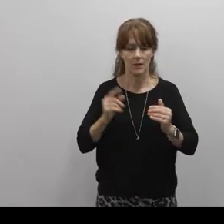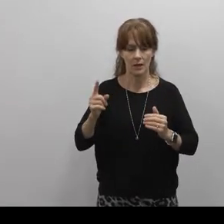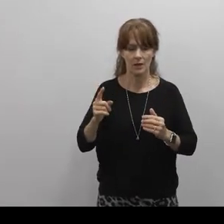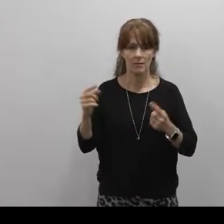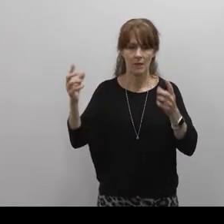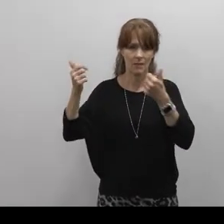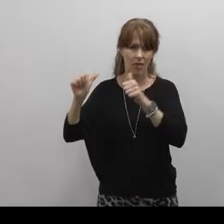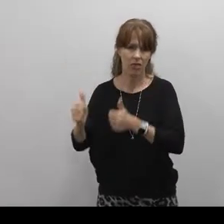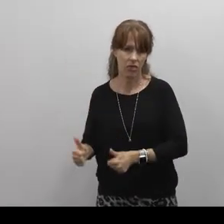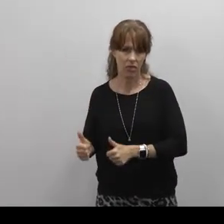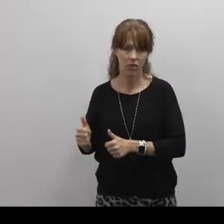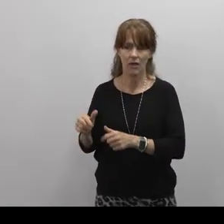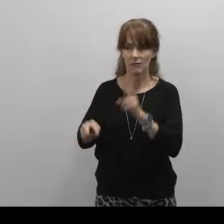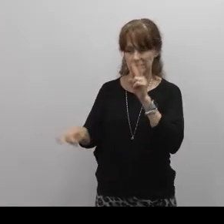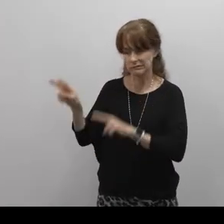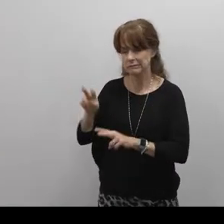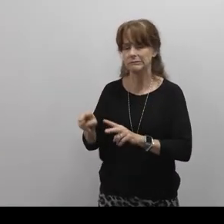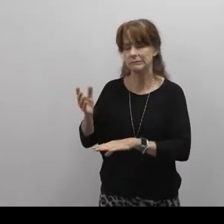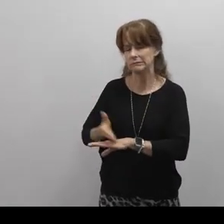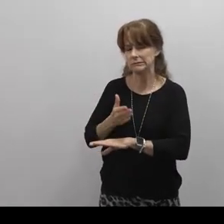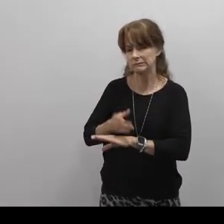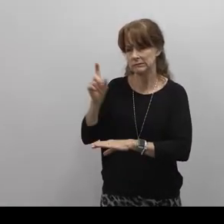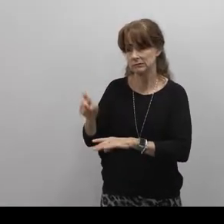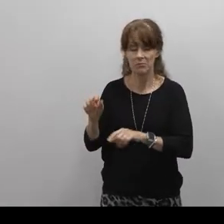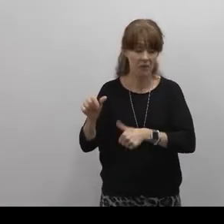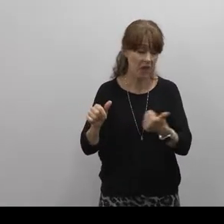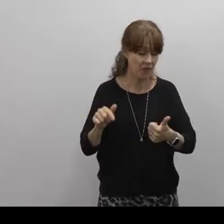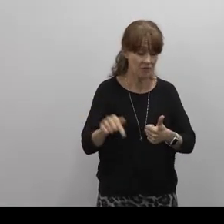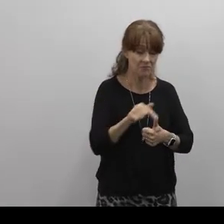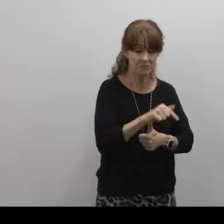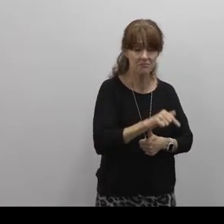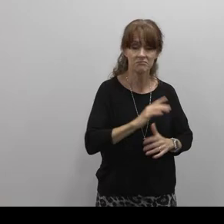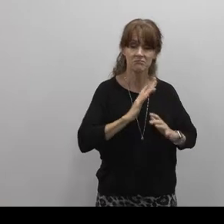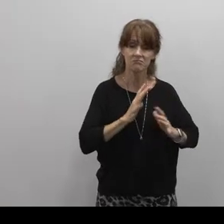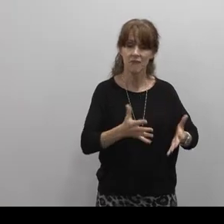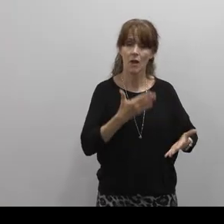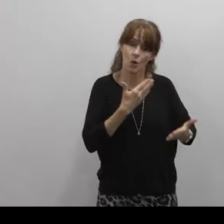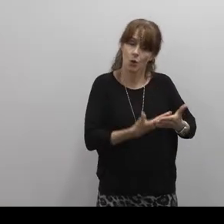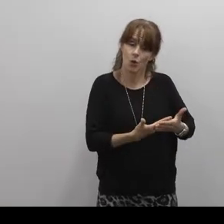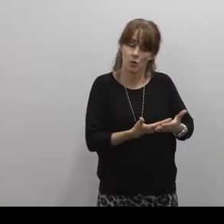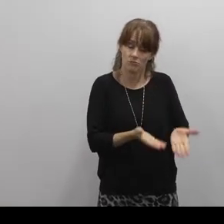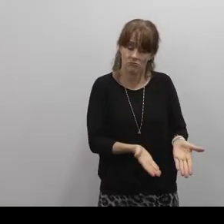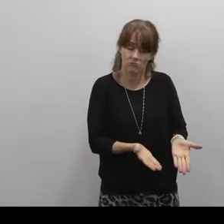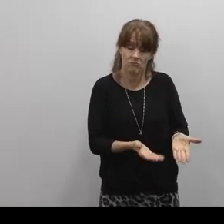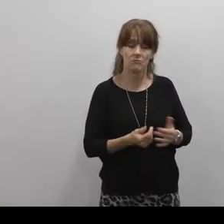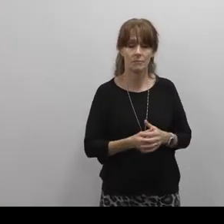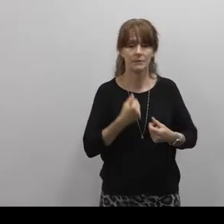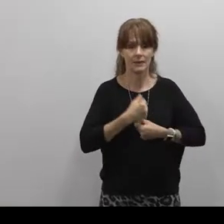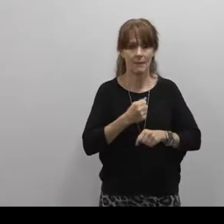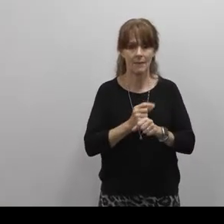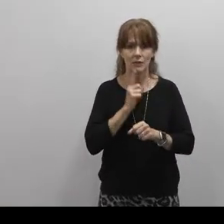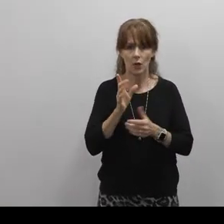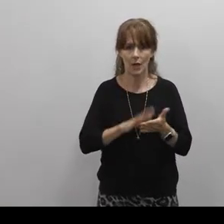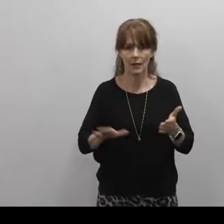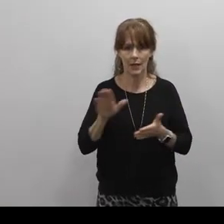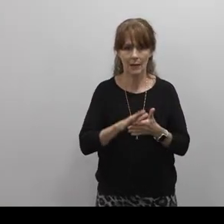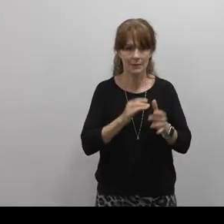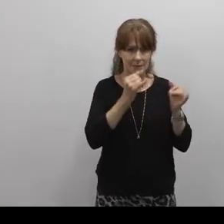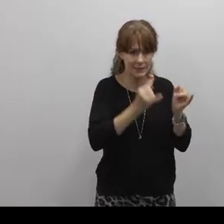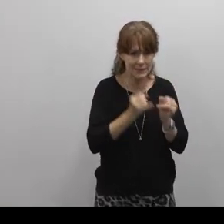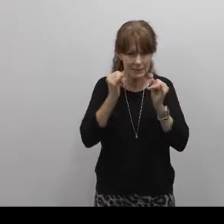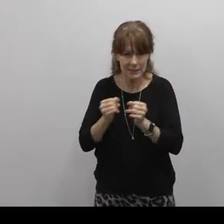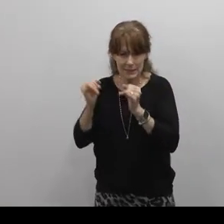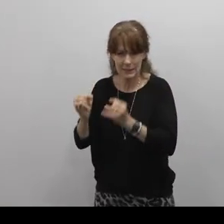hurting quite a bit from a facility perspective, whereas some of the other buildings might be in decent or good shape. So we want to make sure on a campus-by-campus